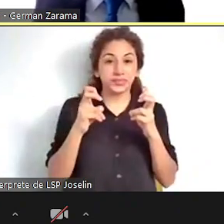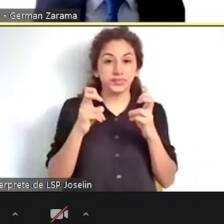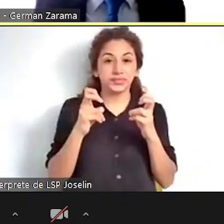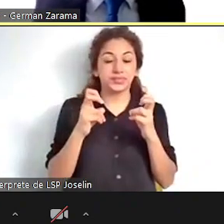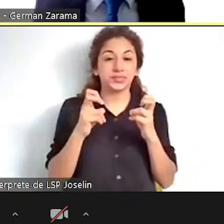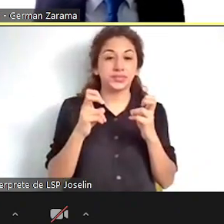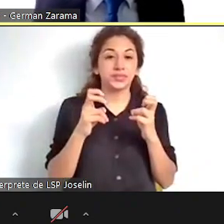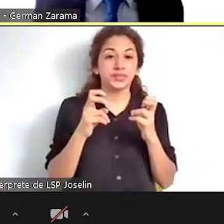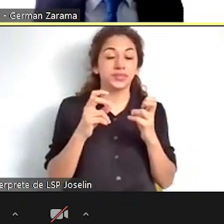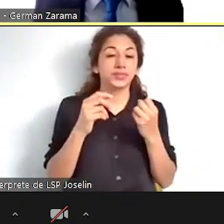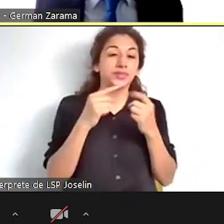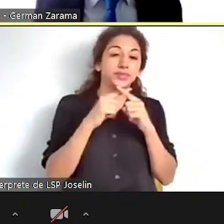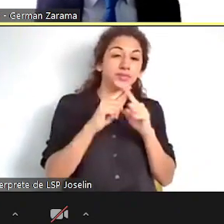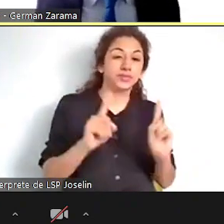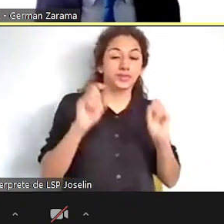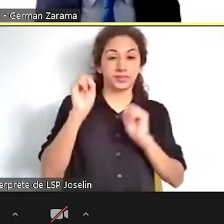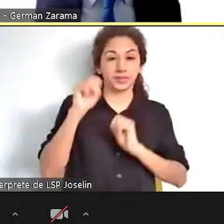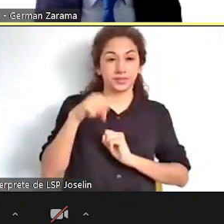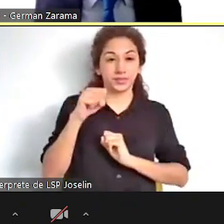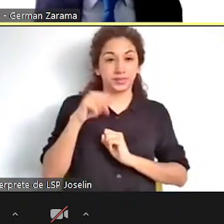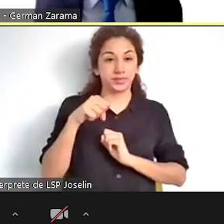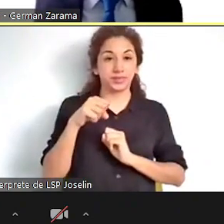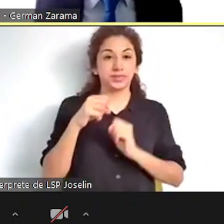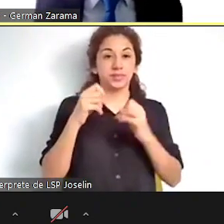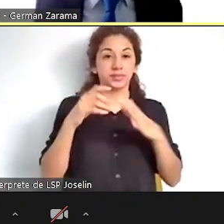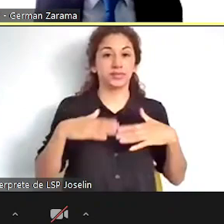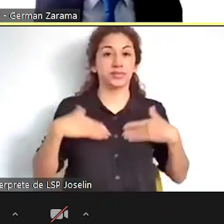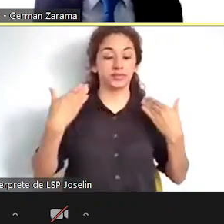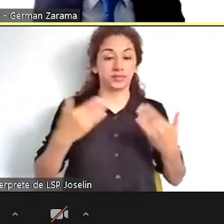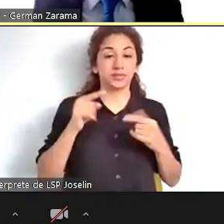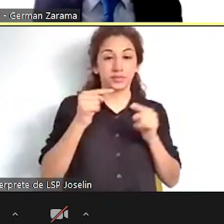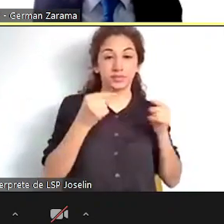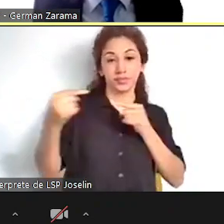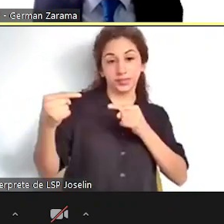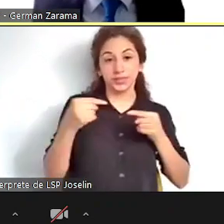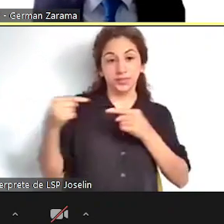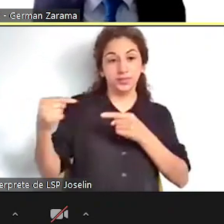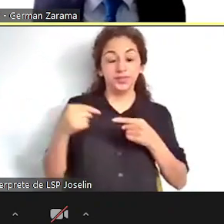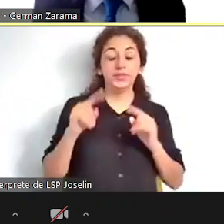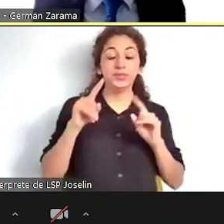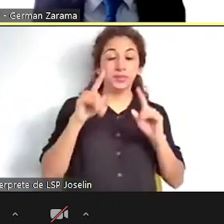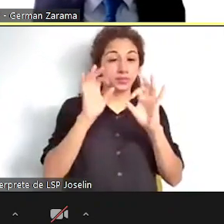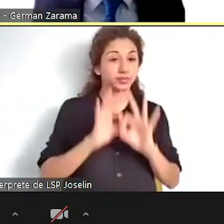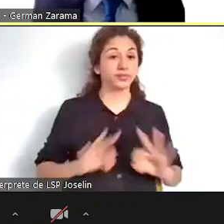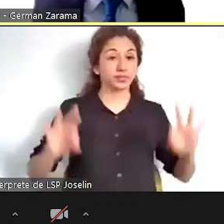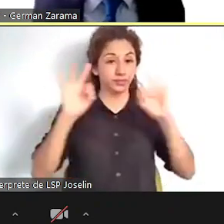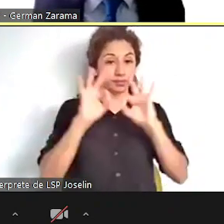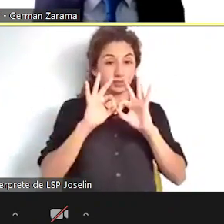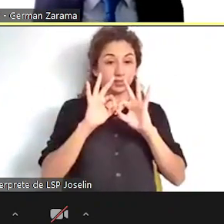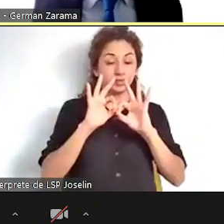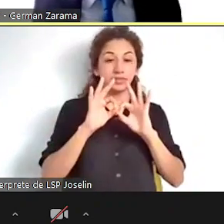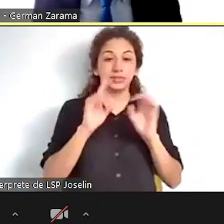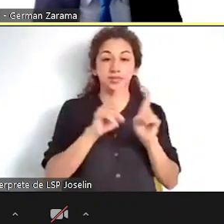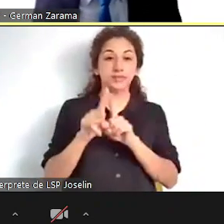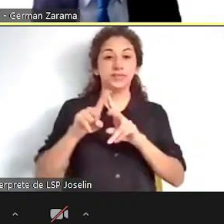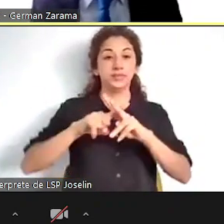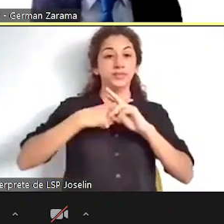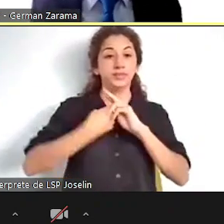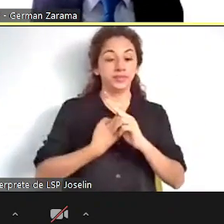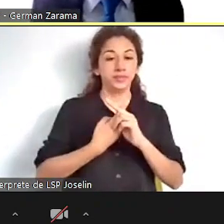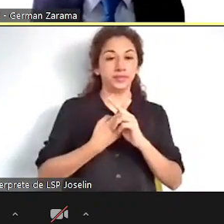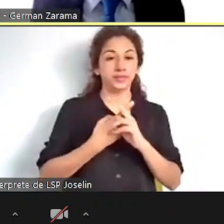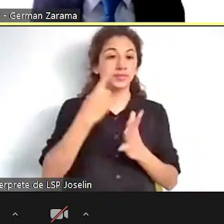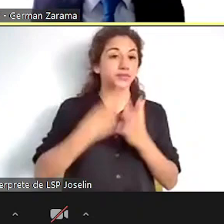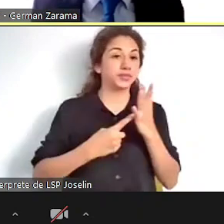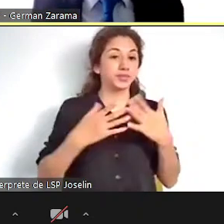going to be able to solve structural problems like um informality but it's a plus platform to serve this uh conversation that is very